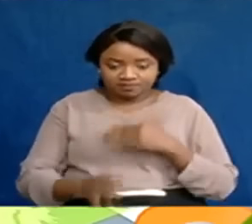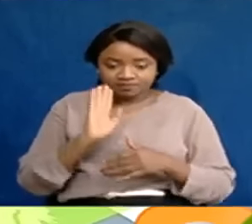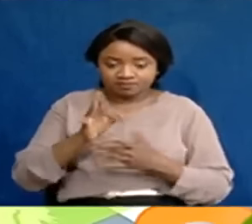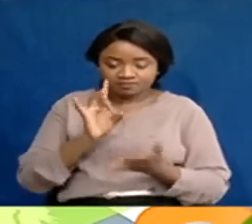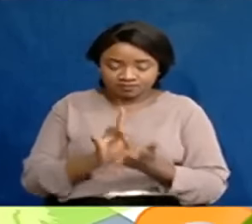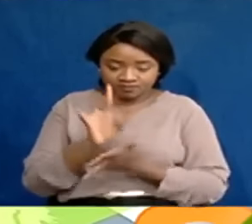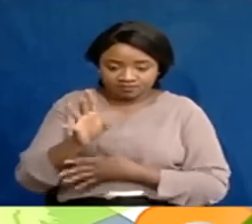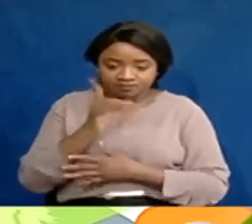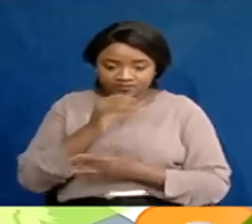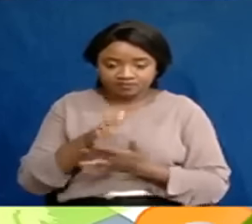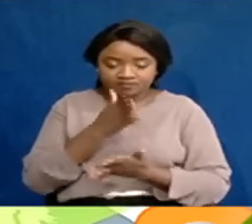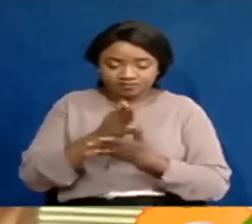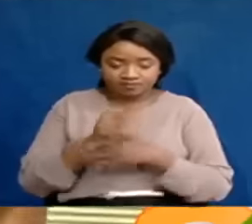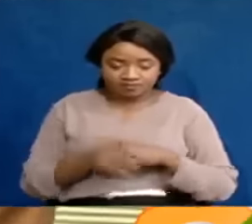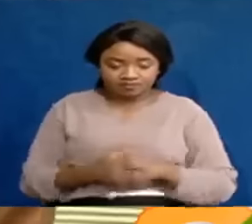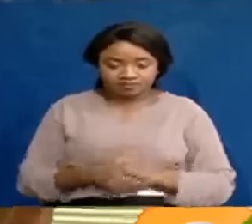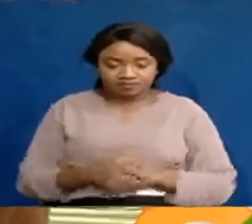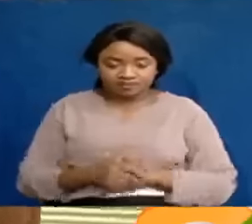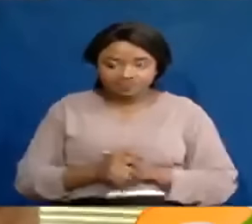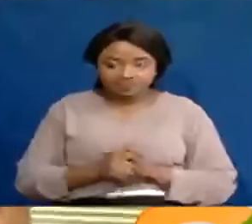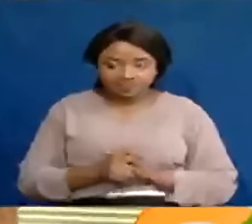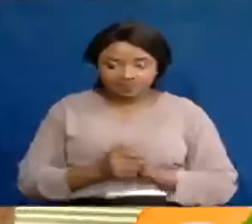was confirmed.